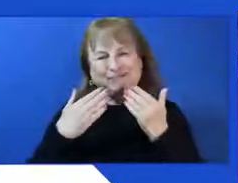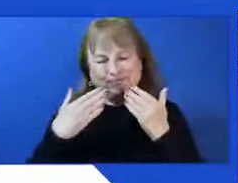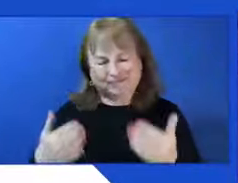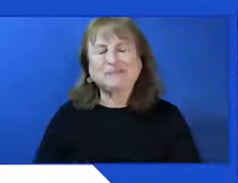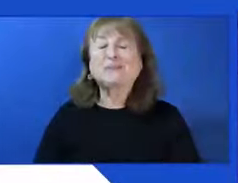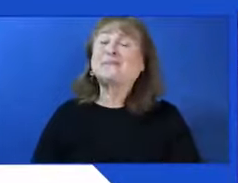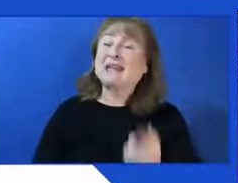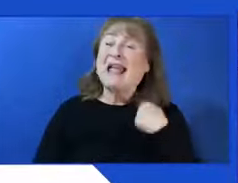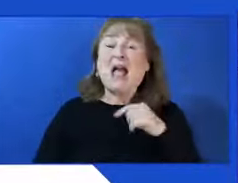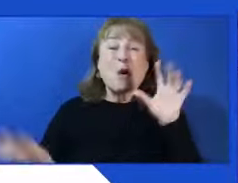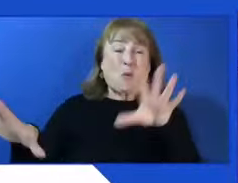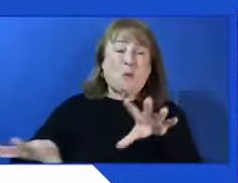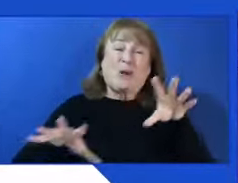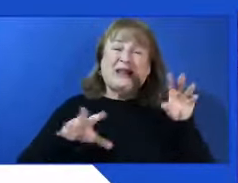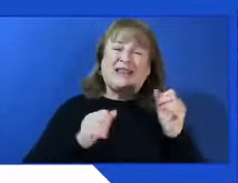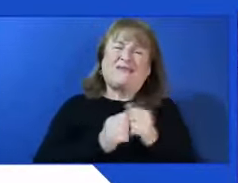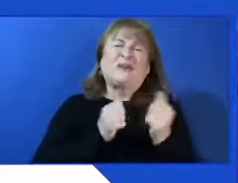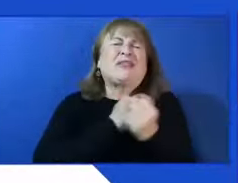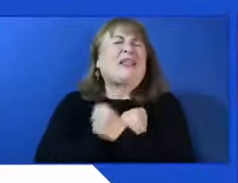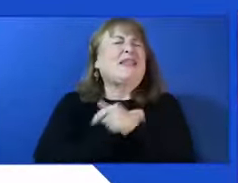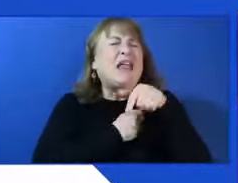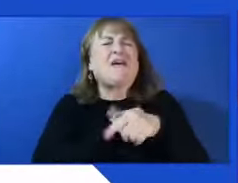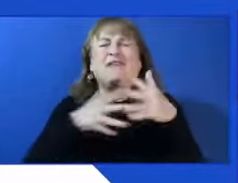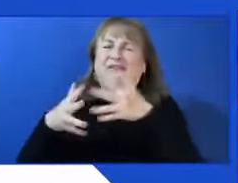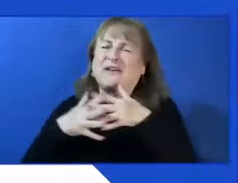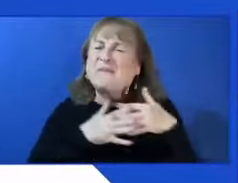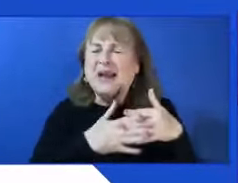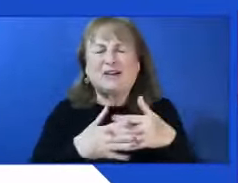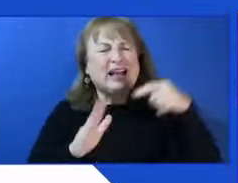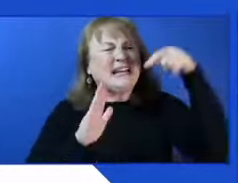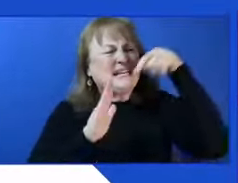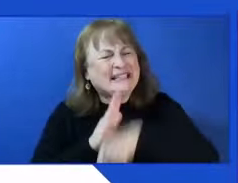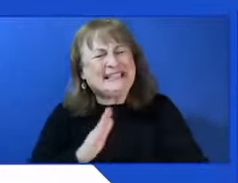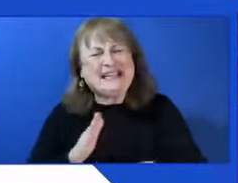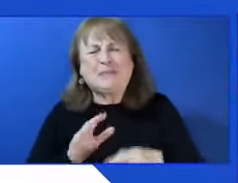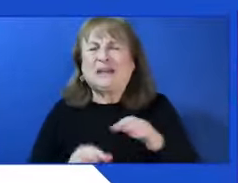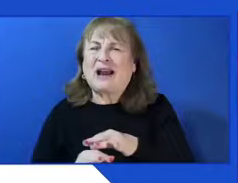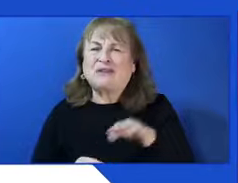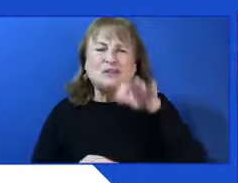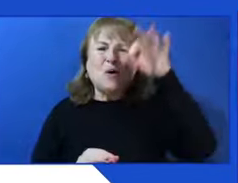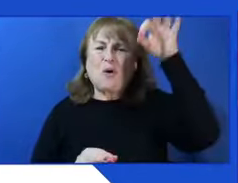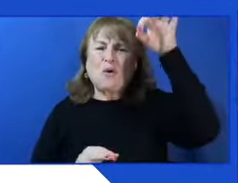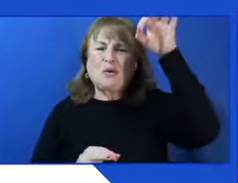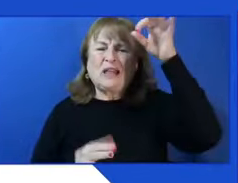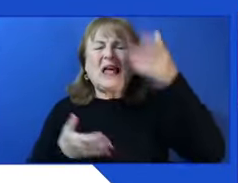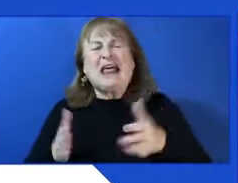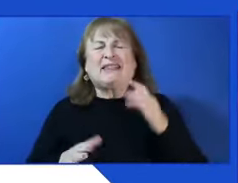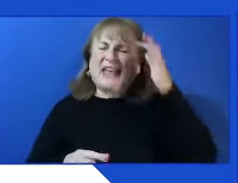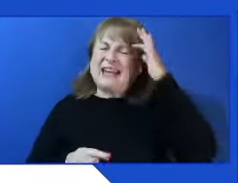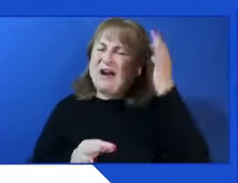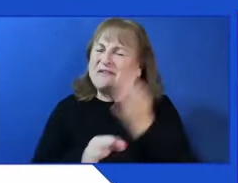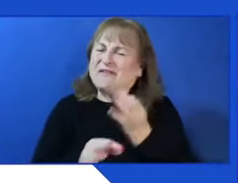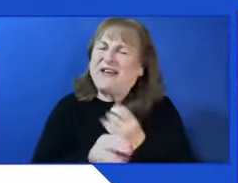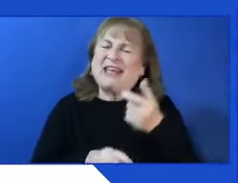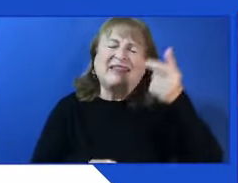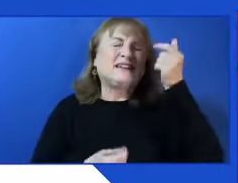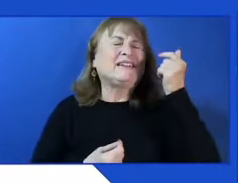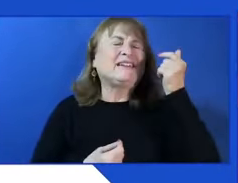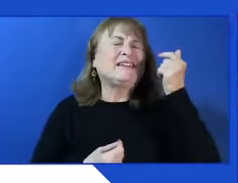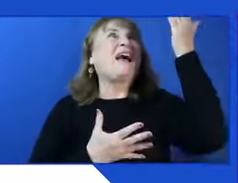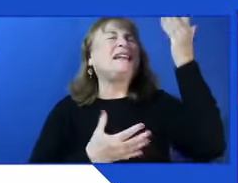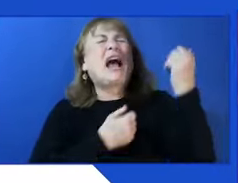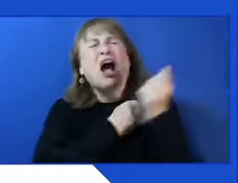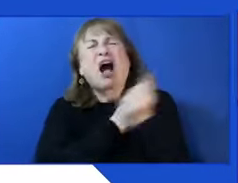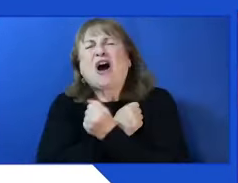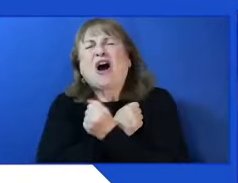And we leave with a love of America deep in our souls. Let our faith in God, our love